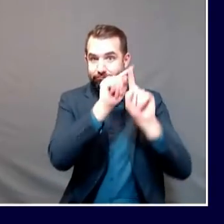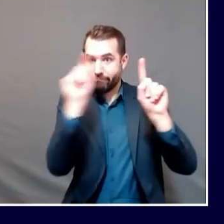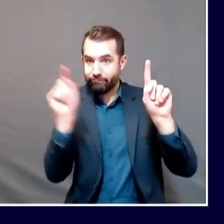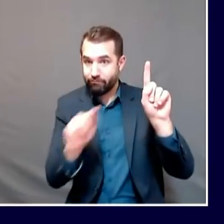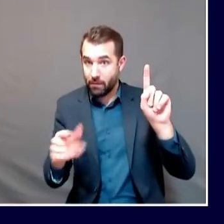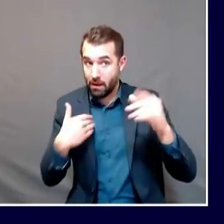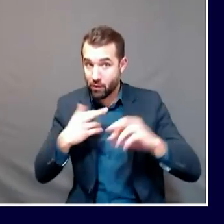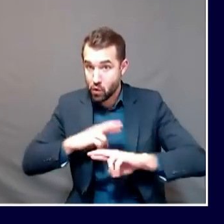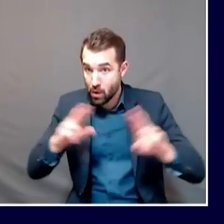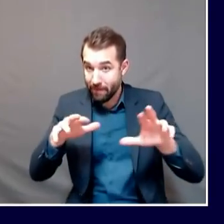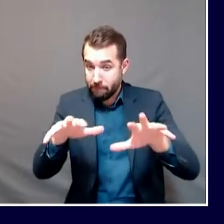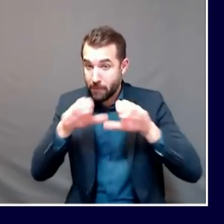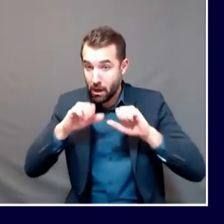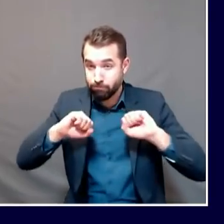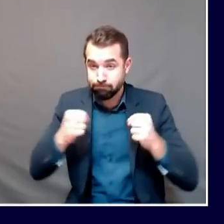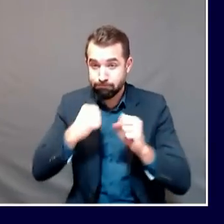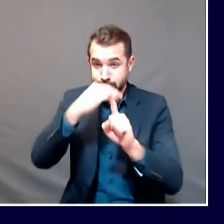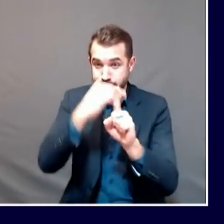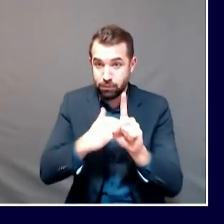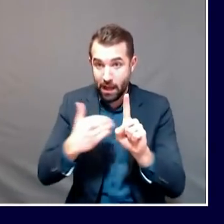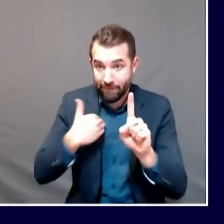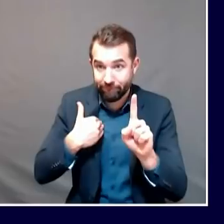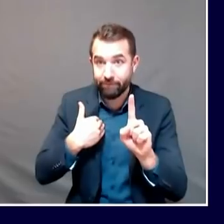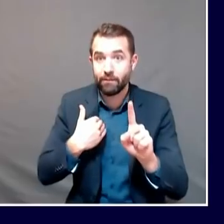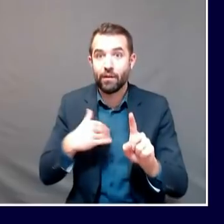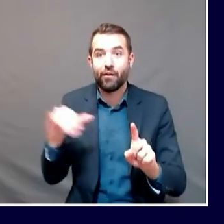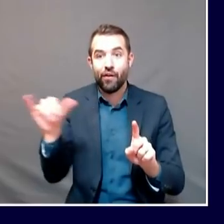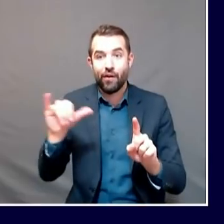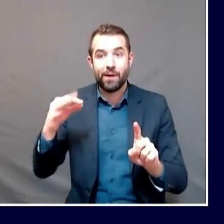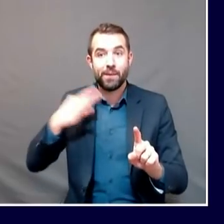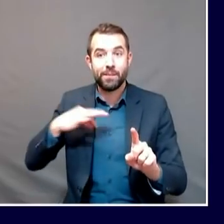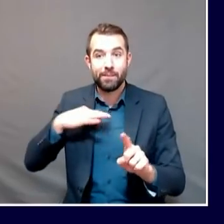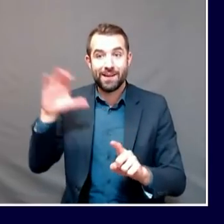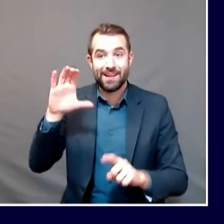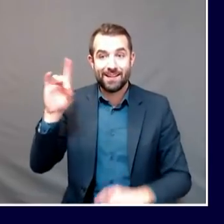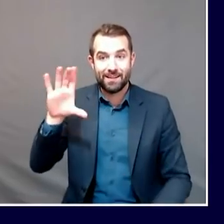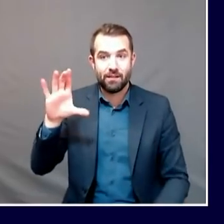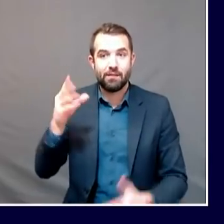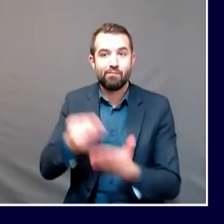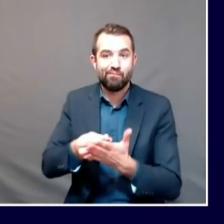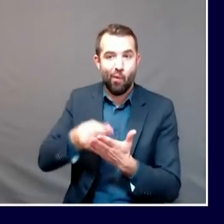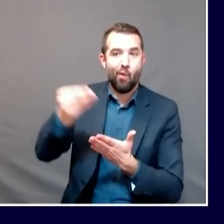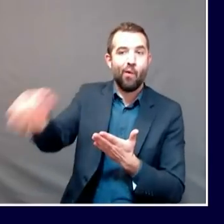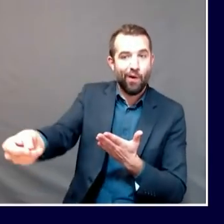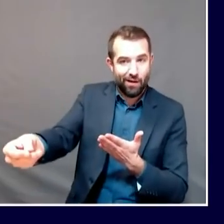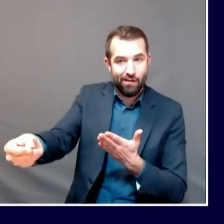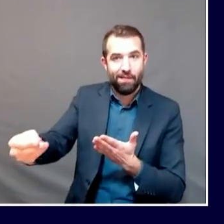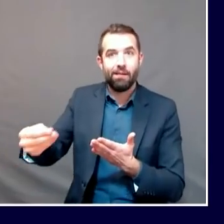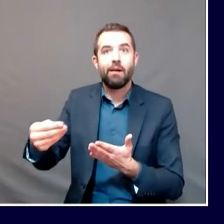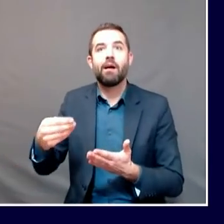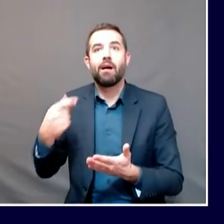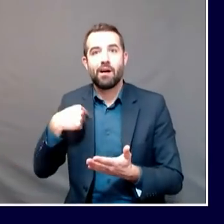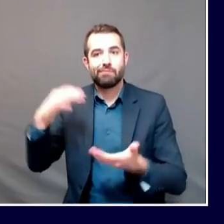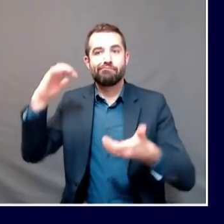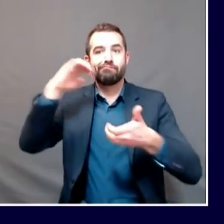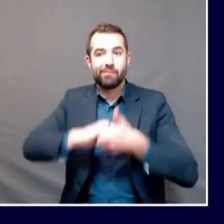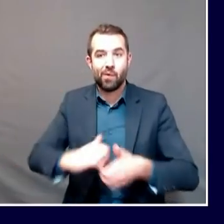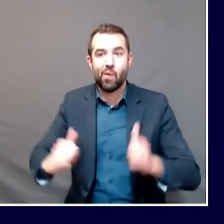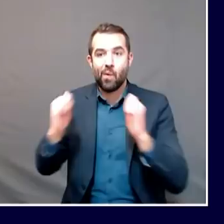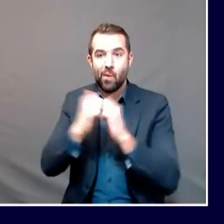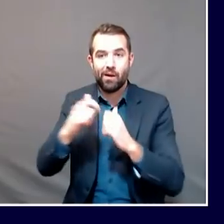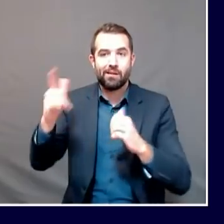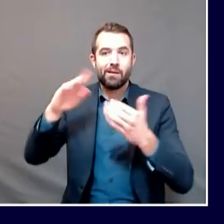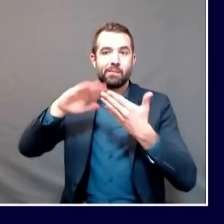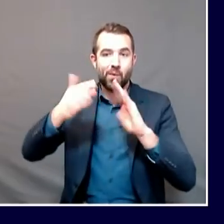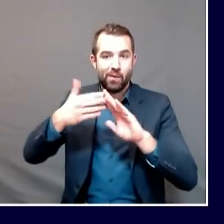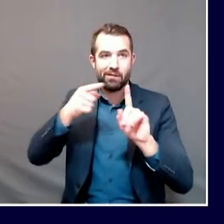Maine CDC acquired freezers, both on our own and in partnership with some of our colleagues in the community. The hospitals did the